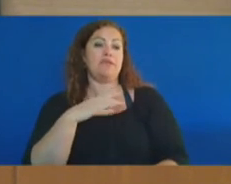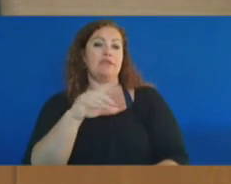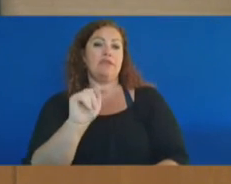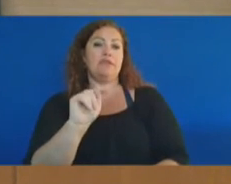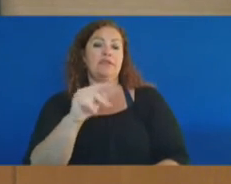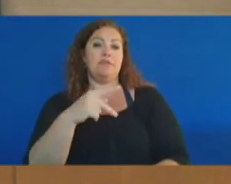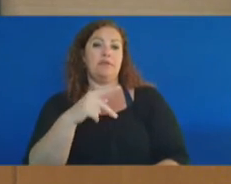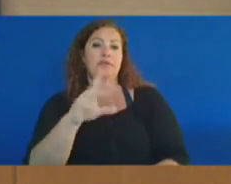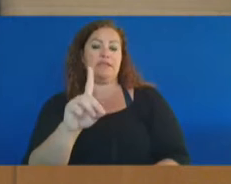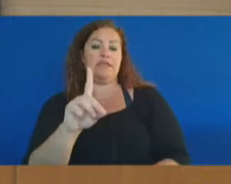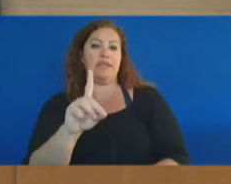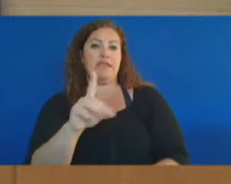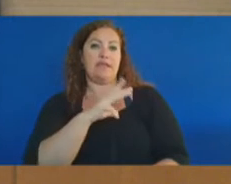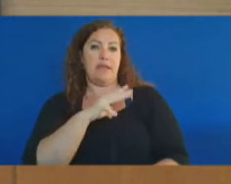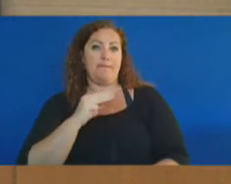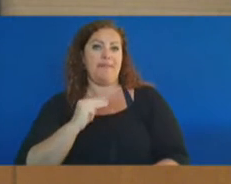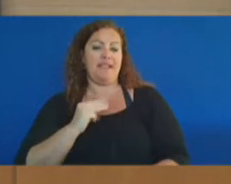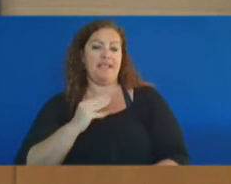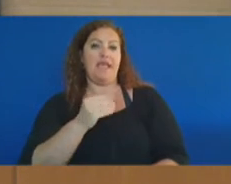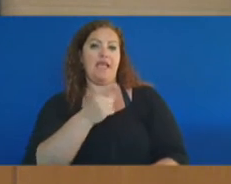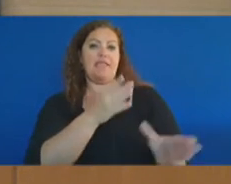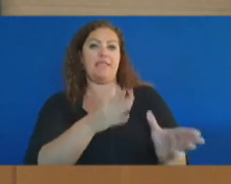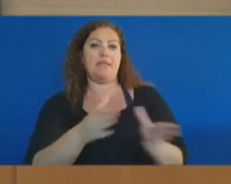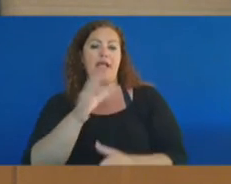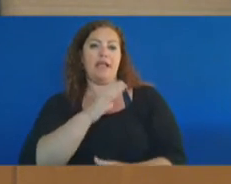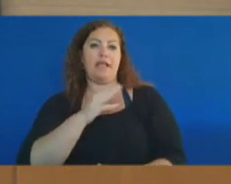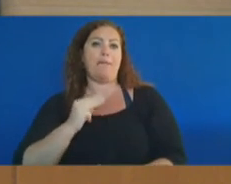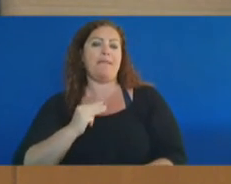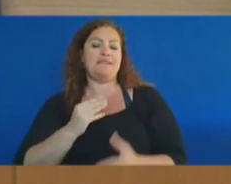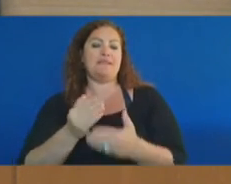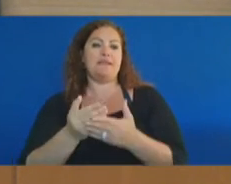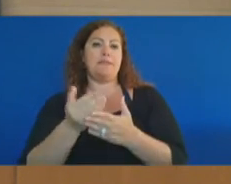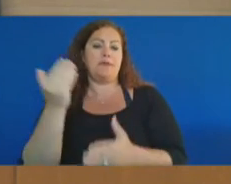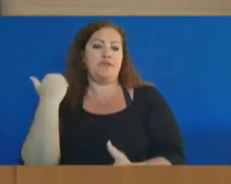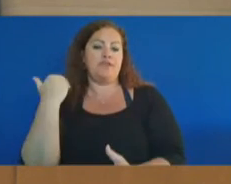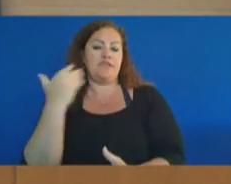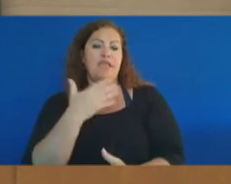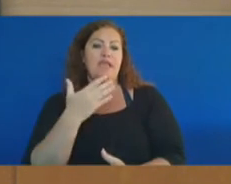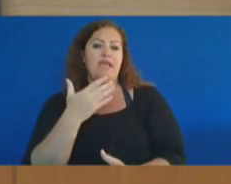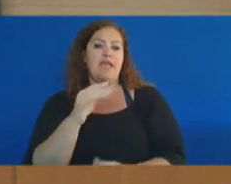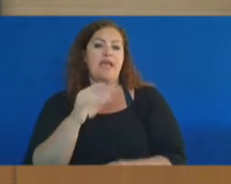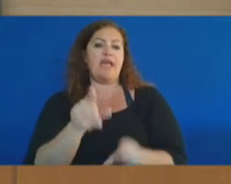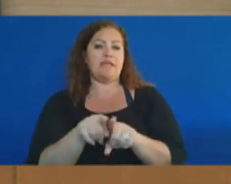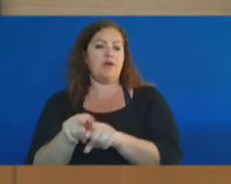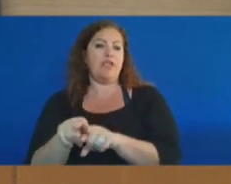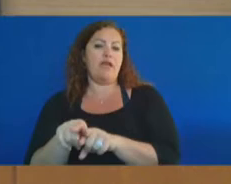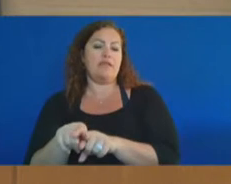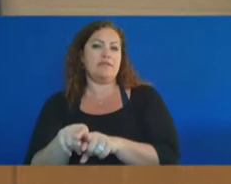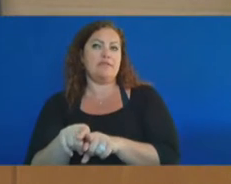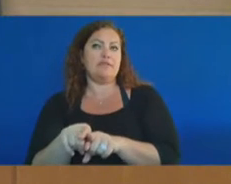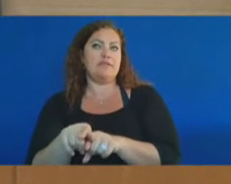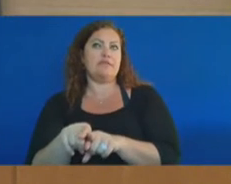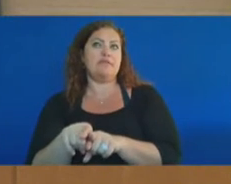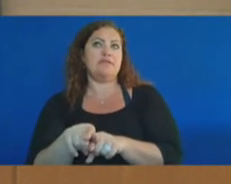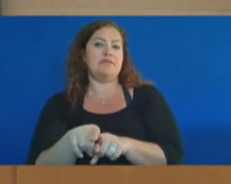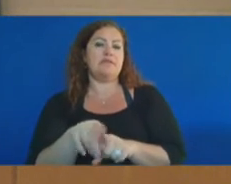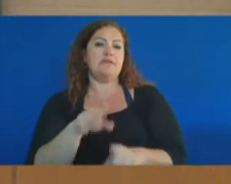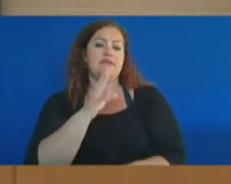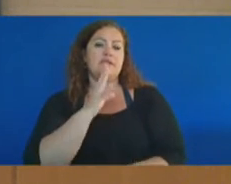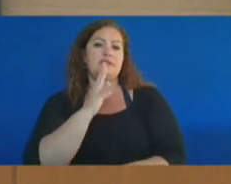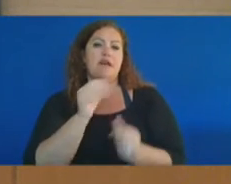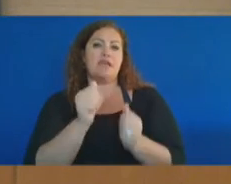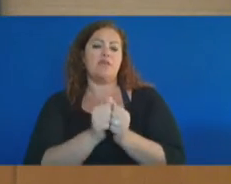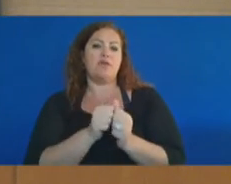committee and the Planning Commission previously as well as um talking with our